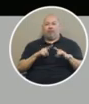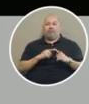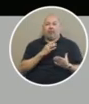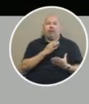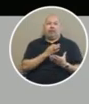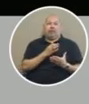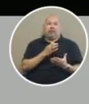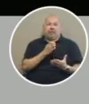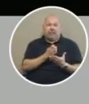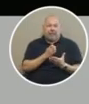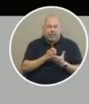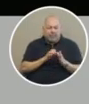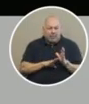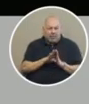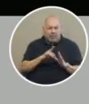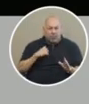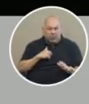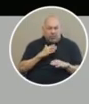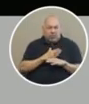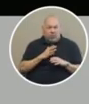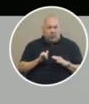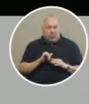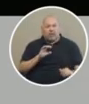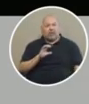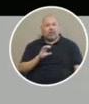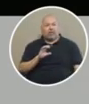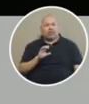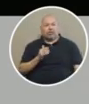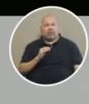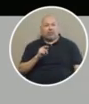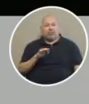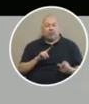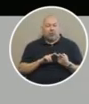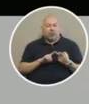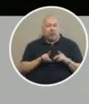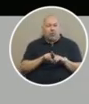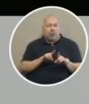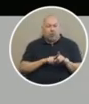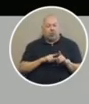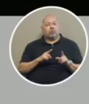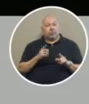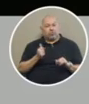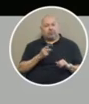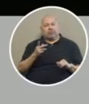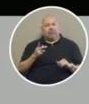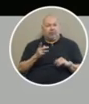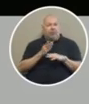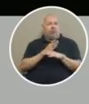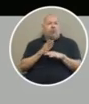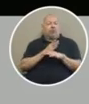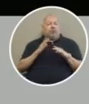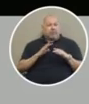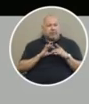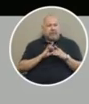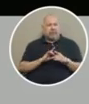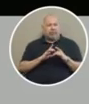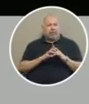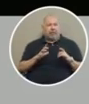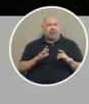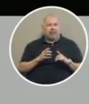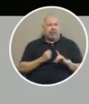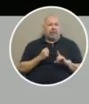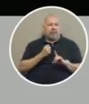Economic Development. We've partnered with the Chamber and the Hispanic Chamber, as well as numerous partner organizations, to connect a lot of